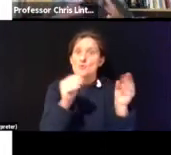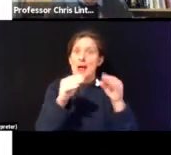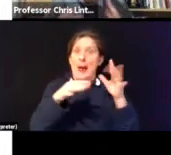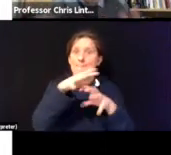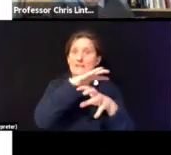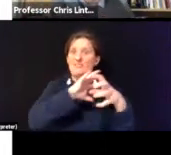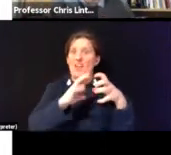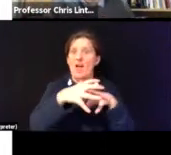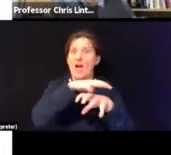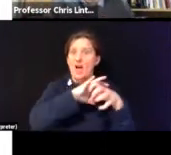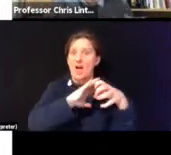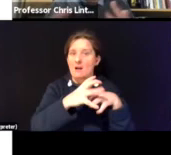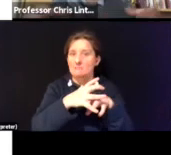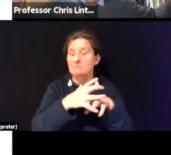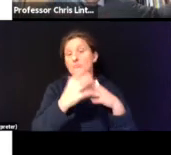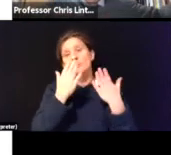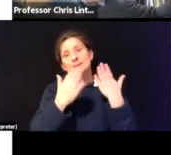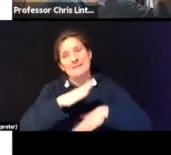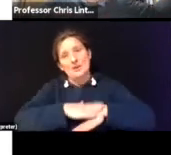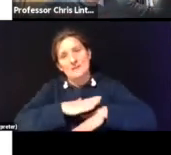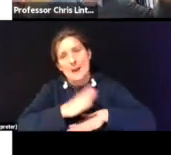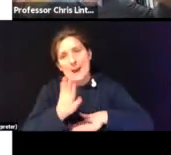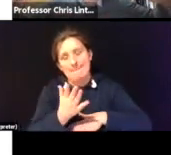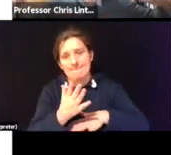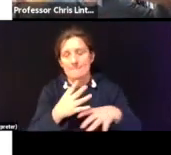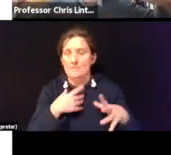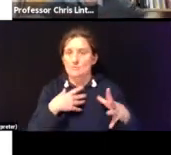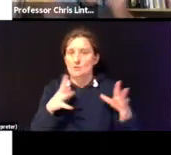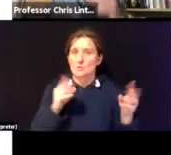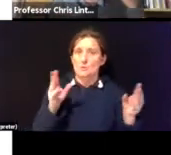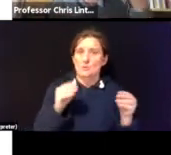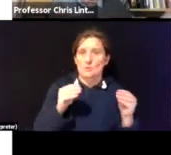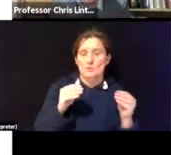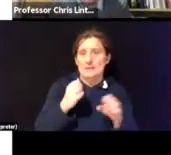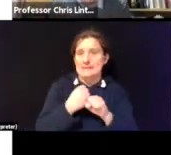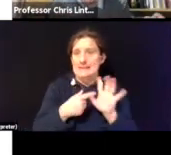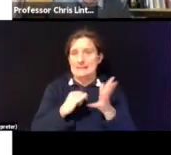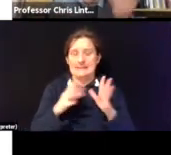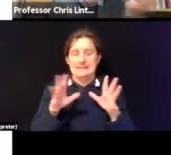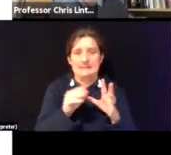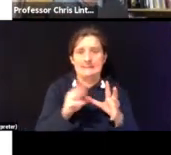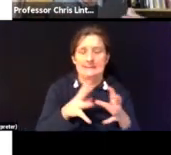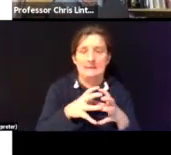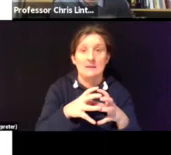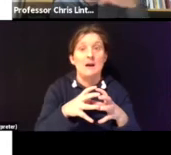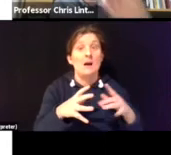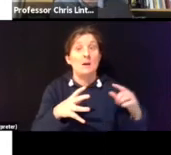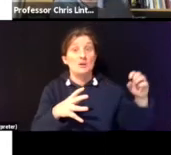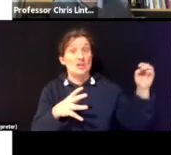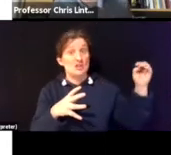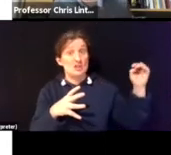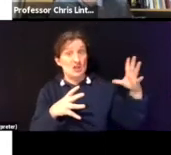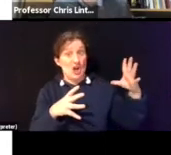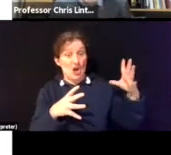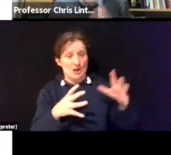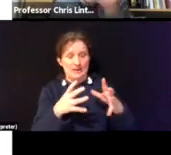this is a race against time. You're trying to accrete as much gas as possible from your surroundings, but the star is heating up and it's boiling